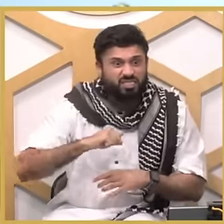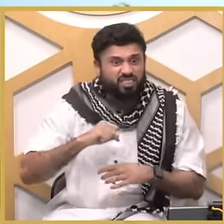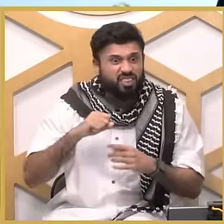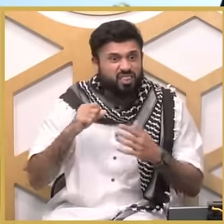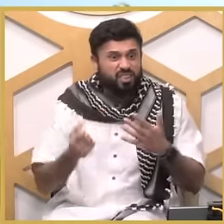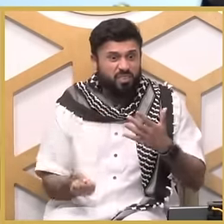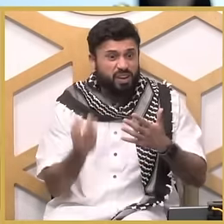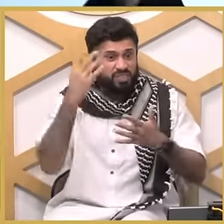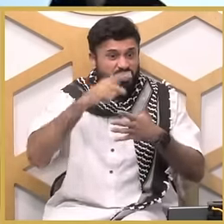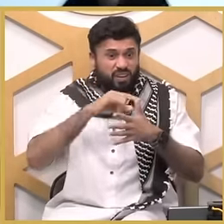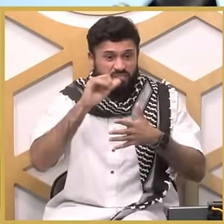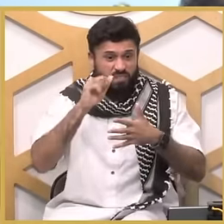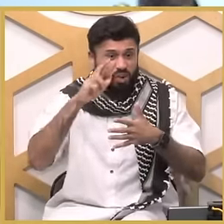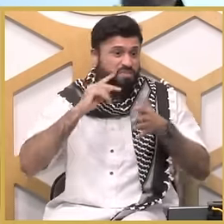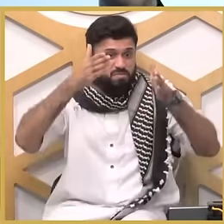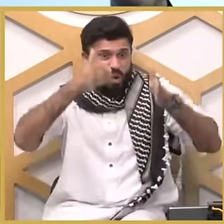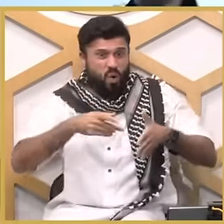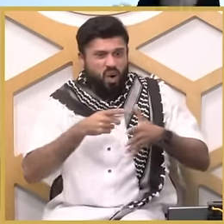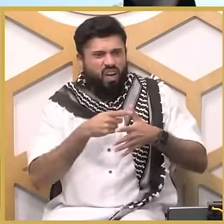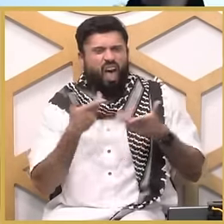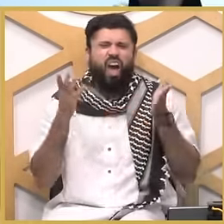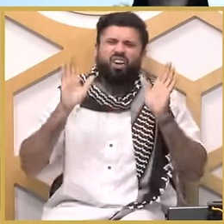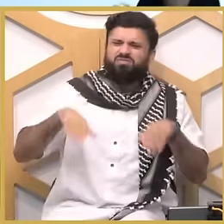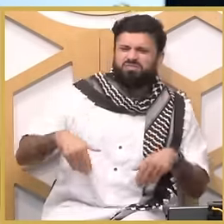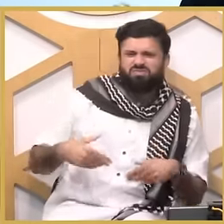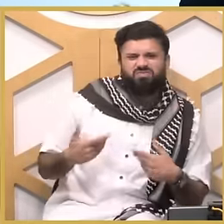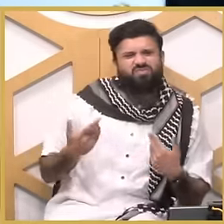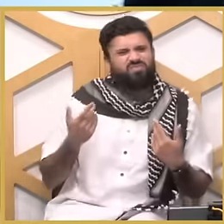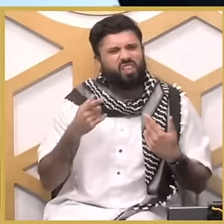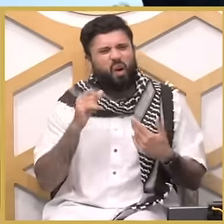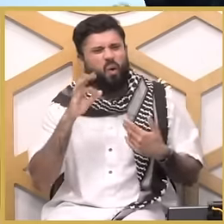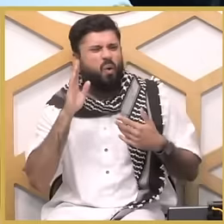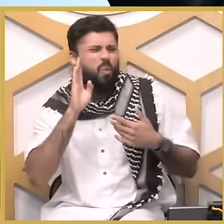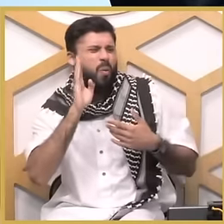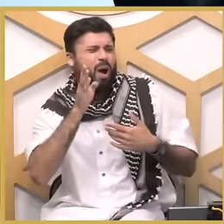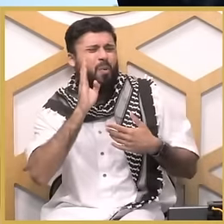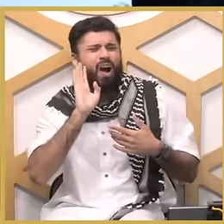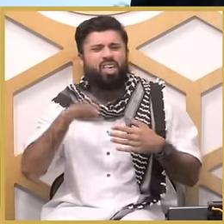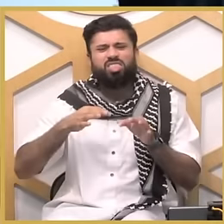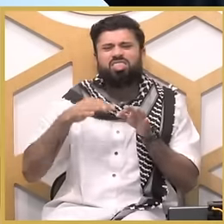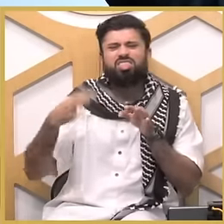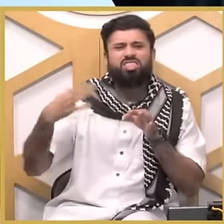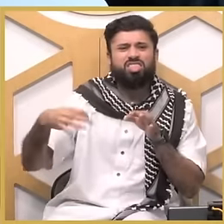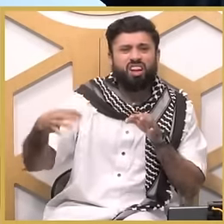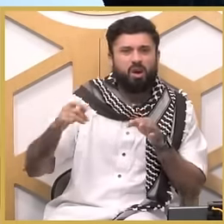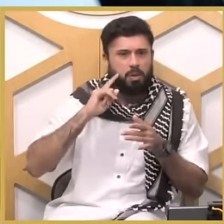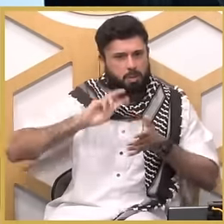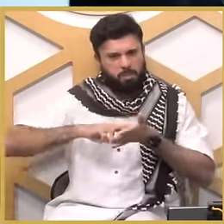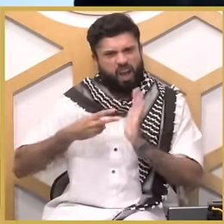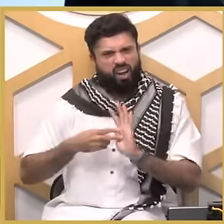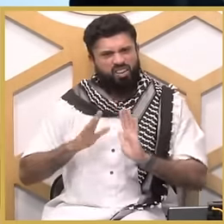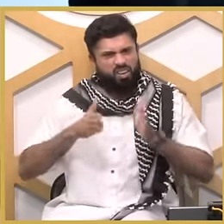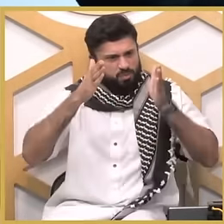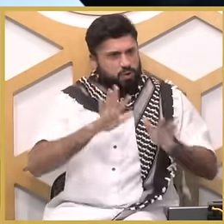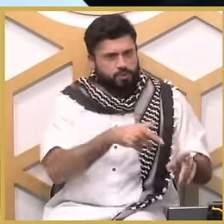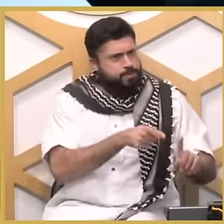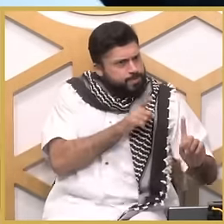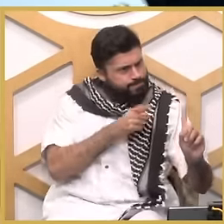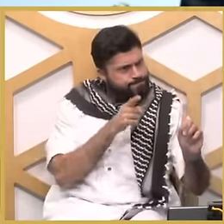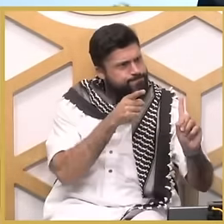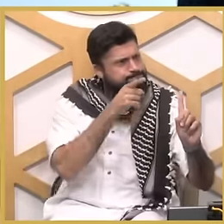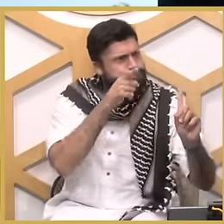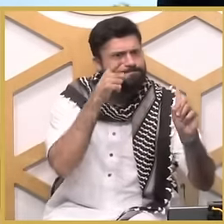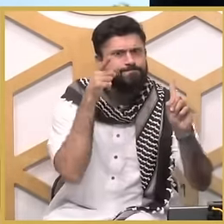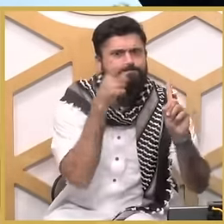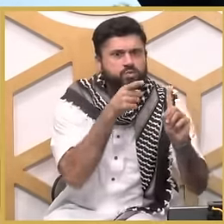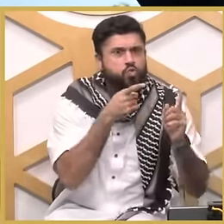consider these layers, like those 3 circles that you're talking about, so profound. If you aim for ihsan and you fall to iman, alhamdulillah. If